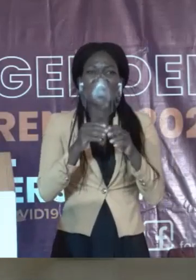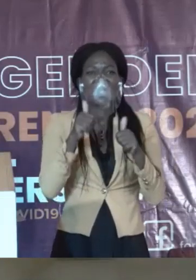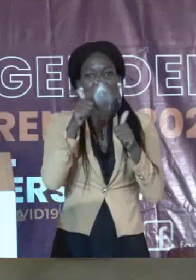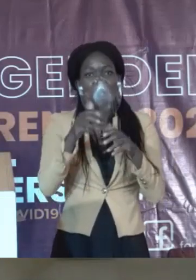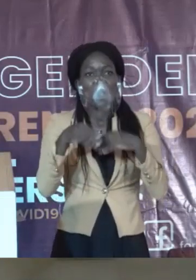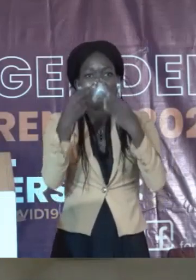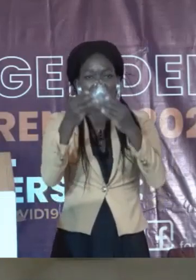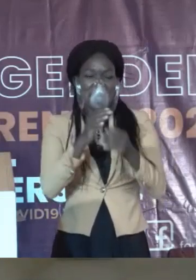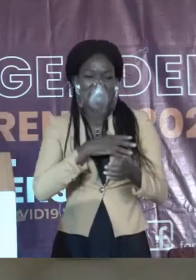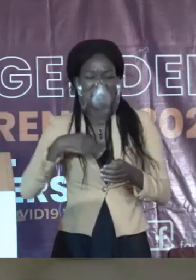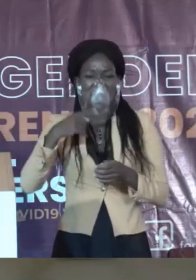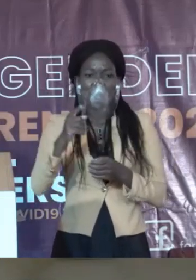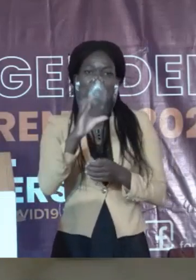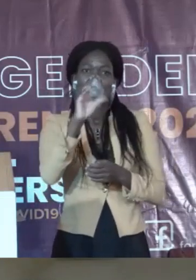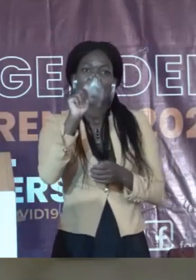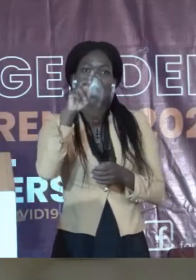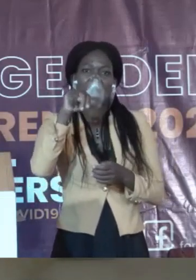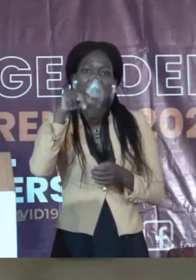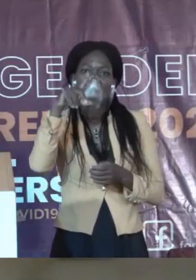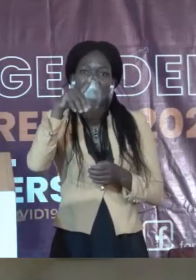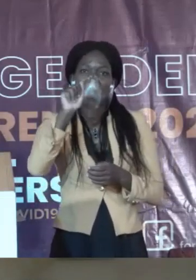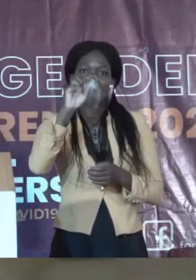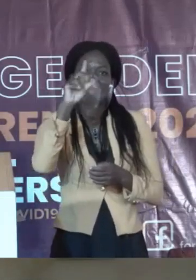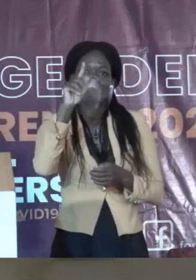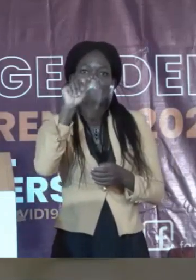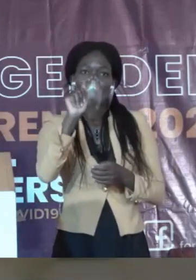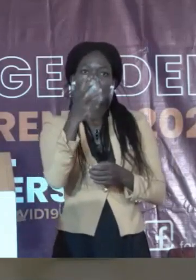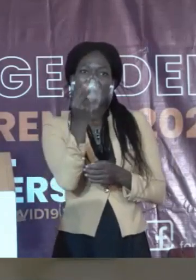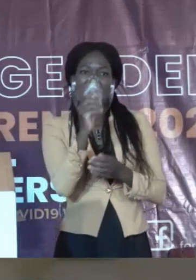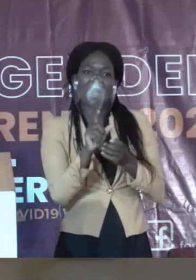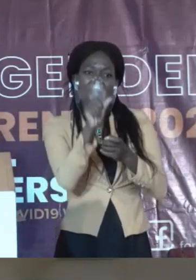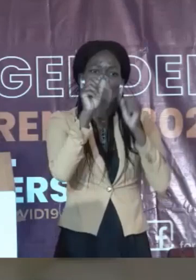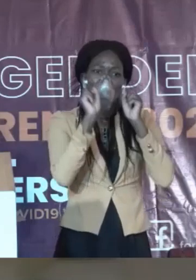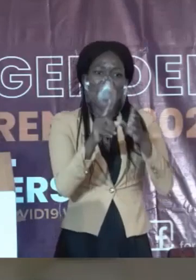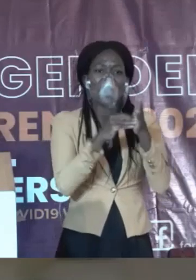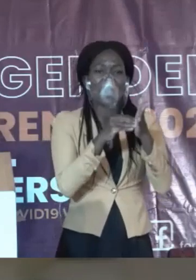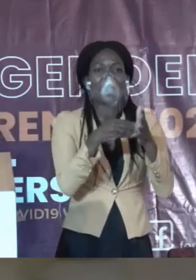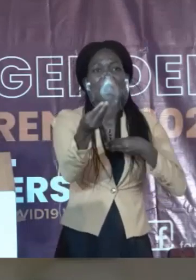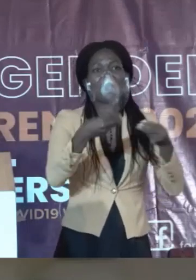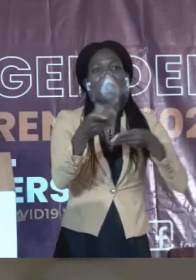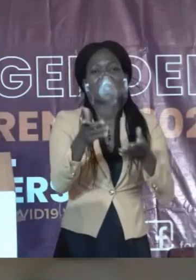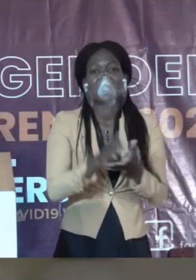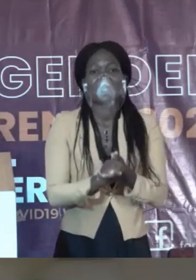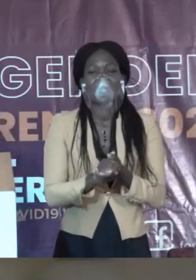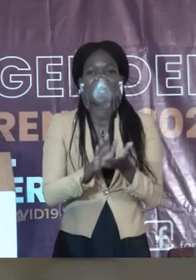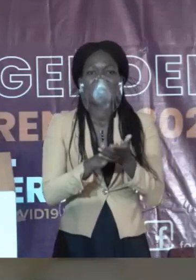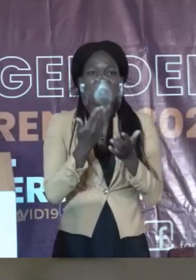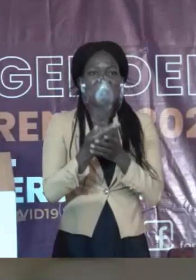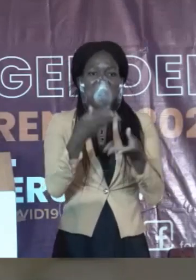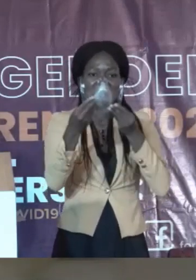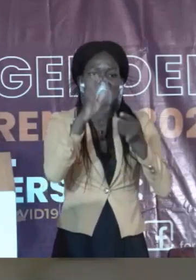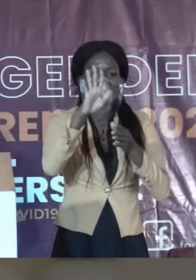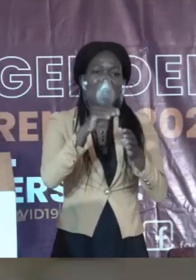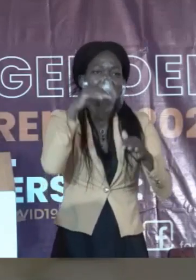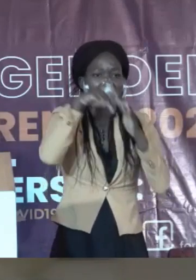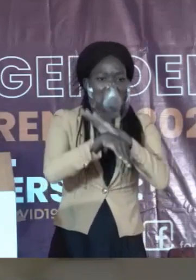to jumpstart their businesses once lockdowns and curfews stop. So that is some of the policies that I think can